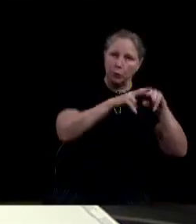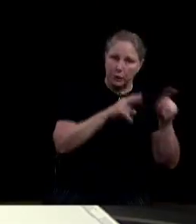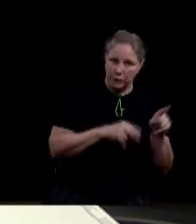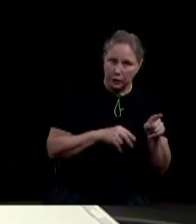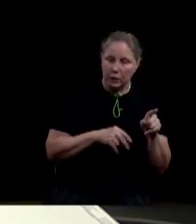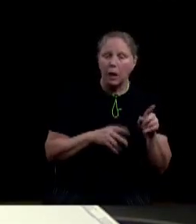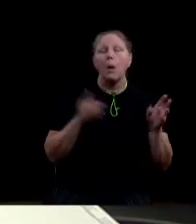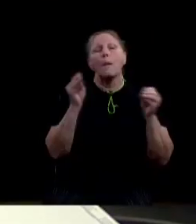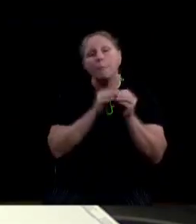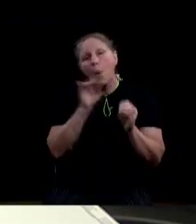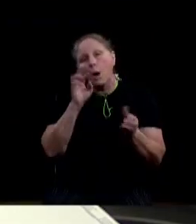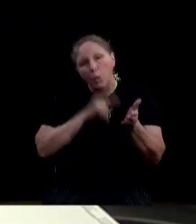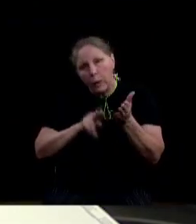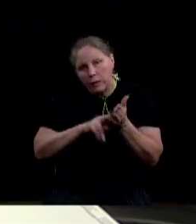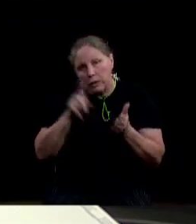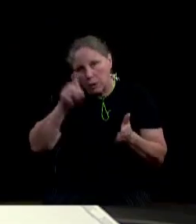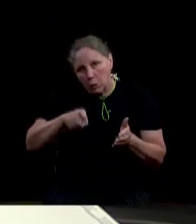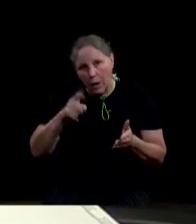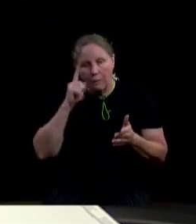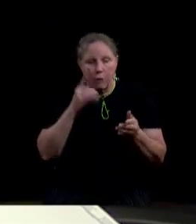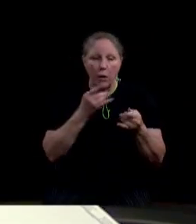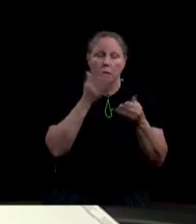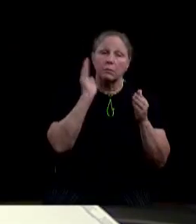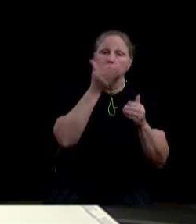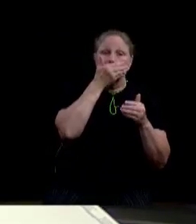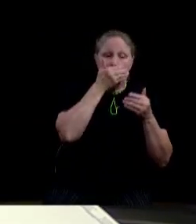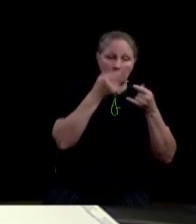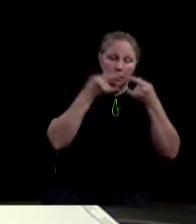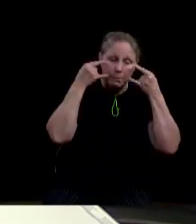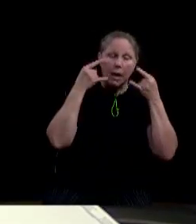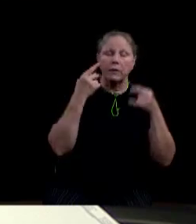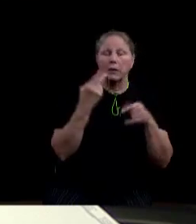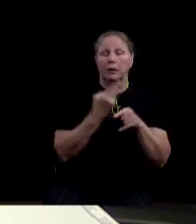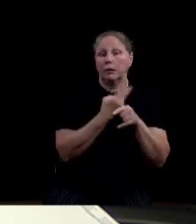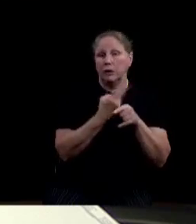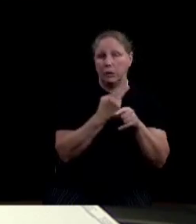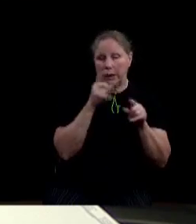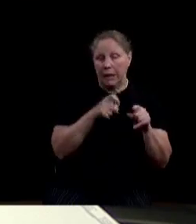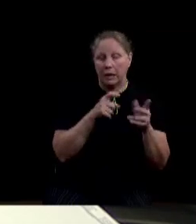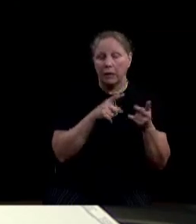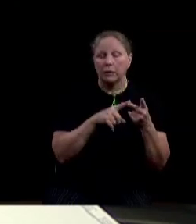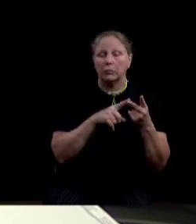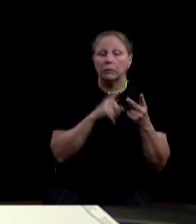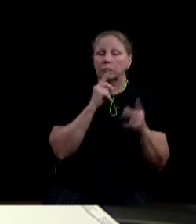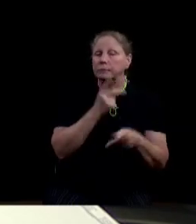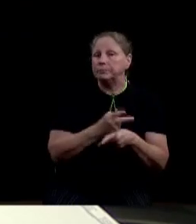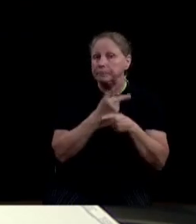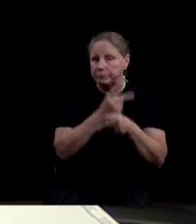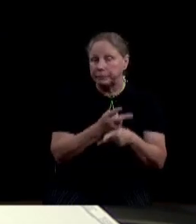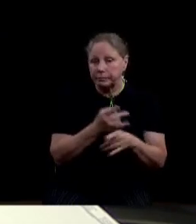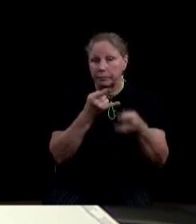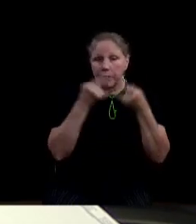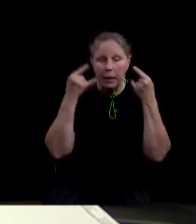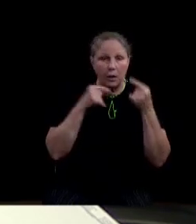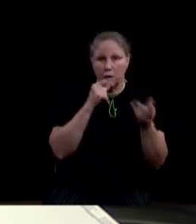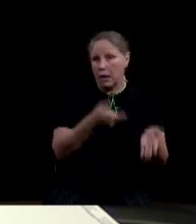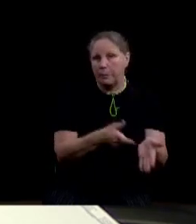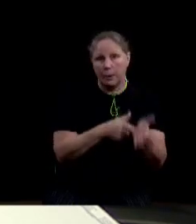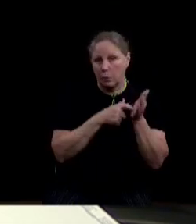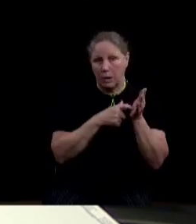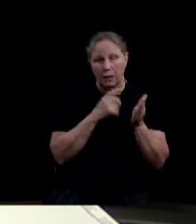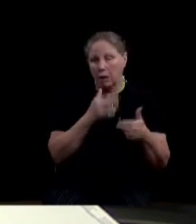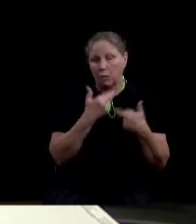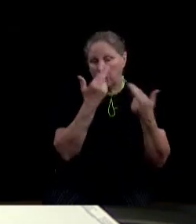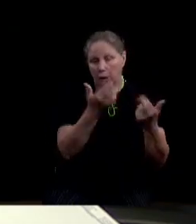masks globally. However, as a precautionary measure, cloth masks should not be recommended. This study also cites that you are 3 times